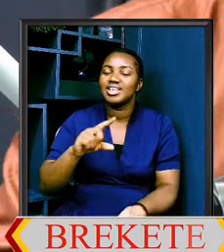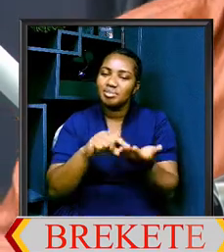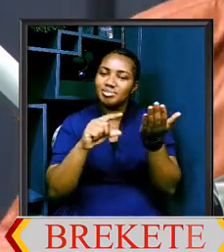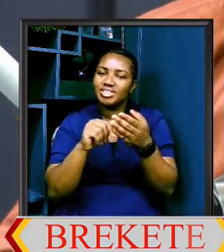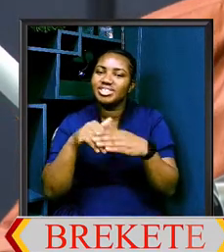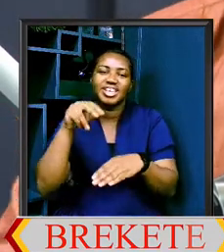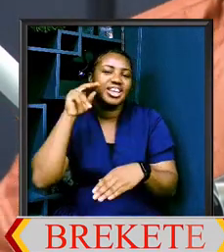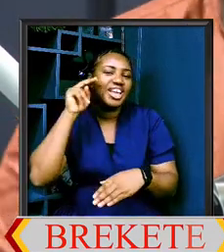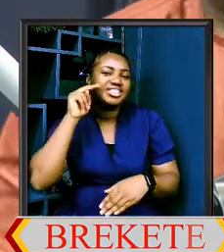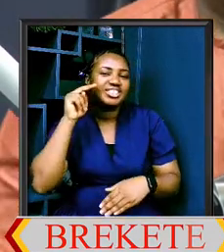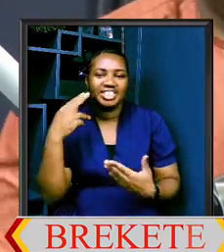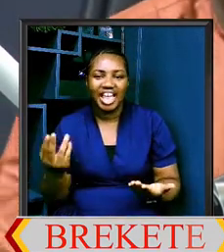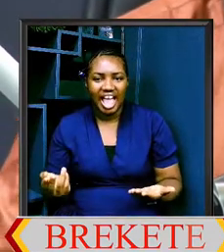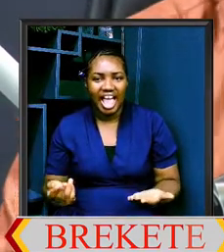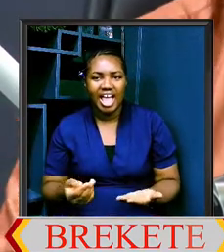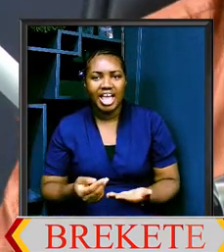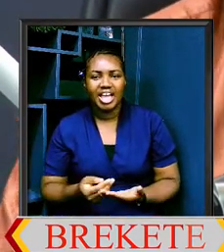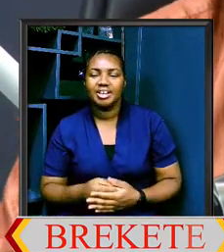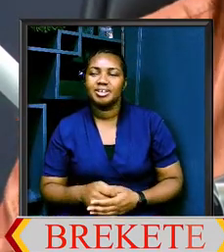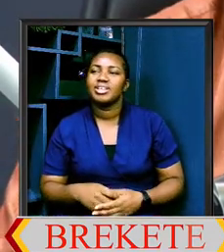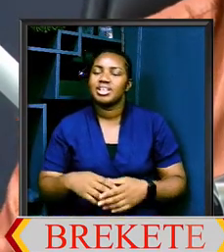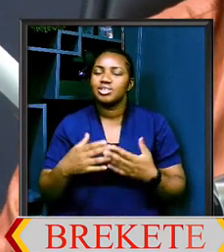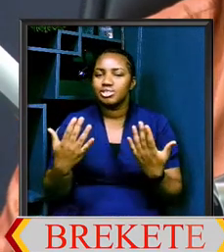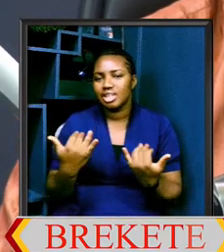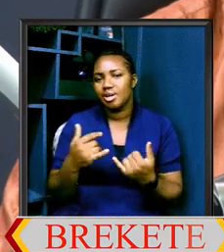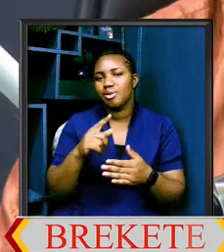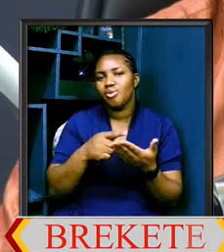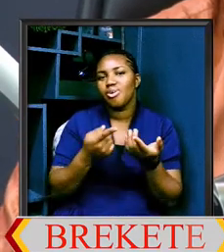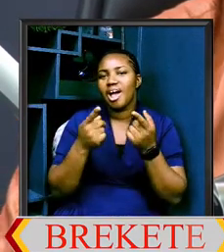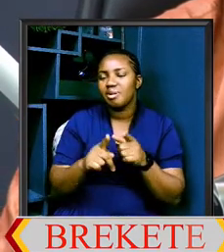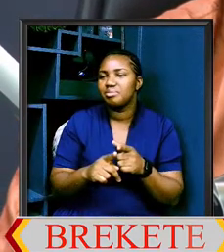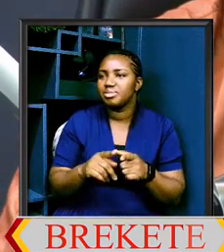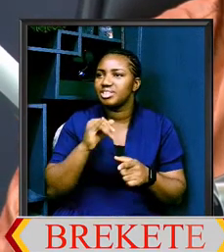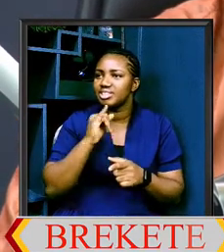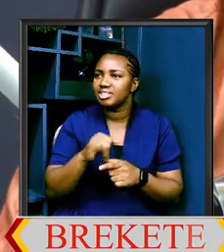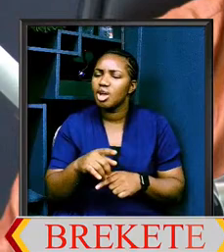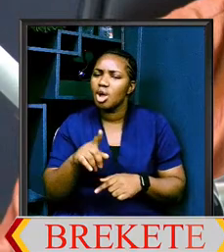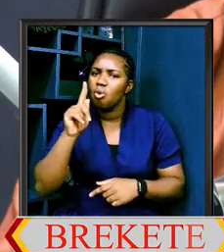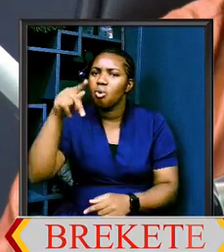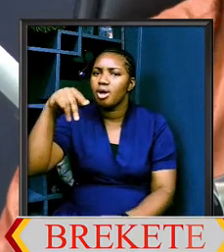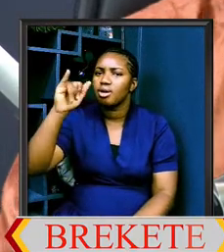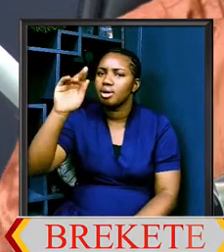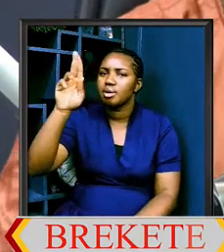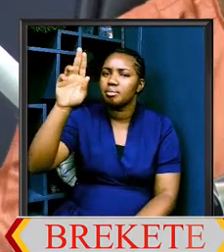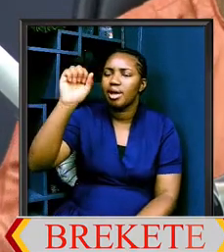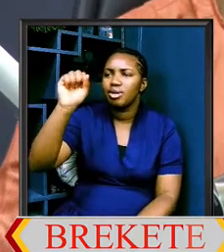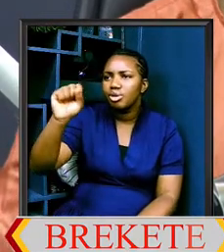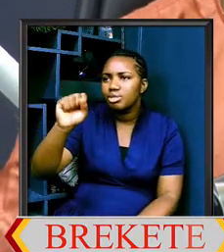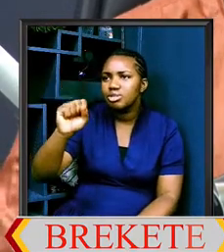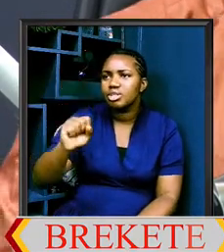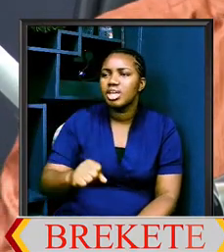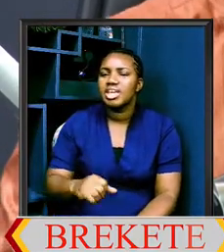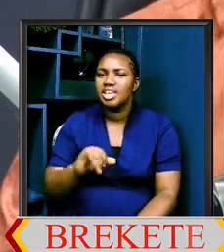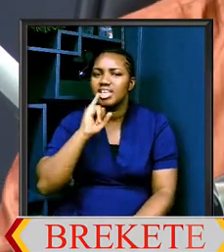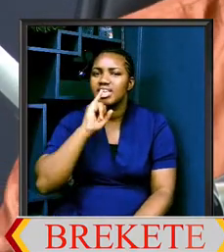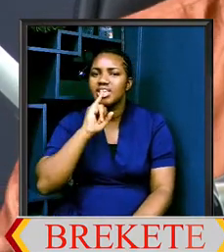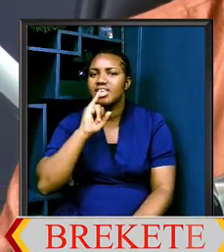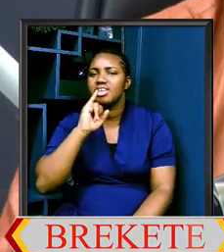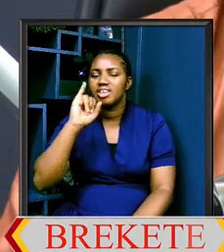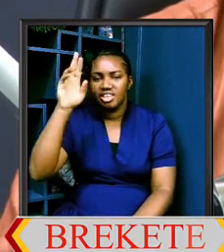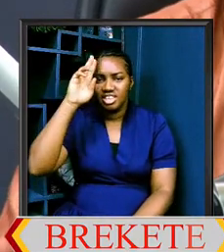so what thing can happen? So, what happened now is that there's one Pius Unamadi. He's an Igwe now in